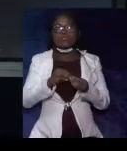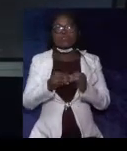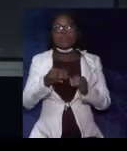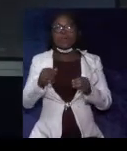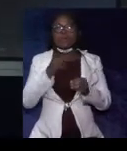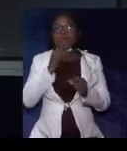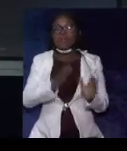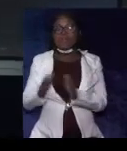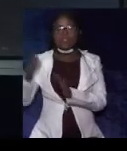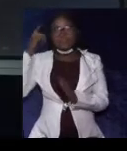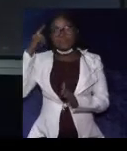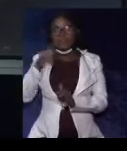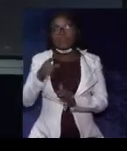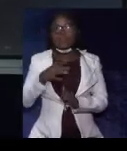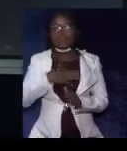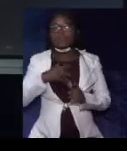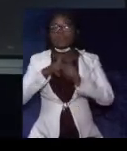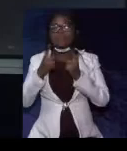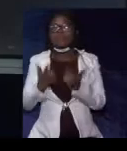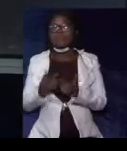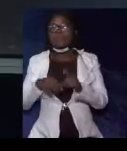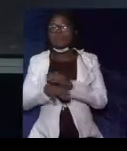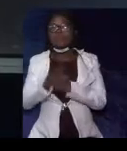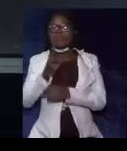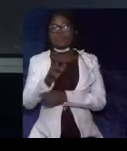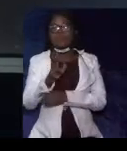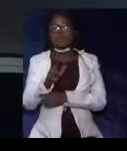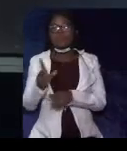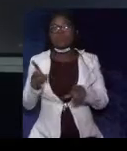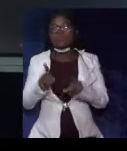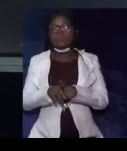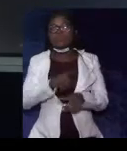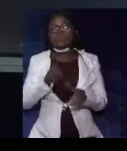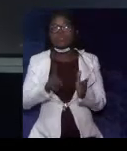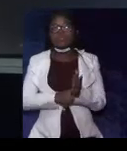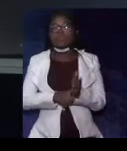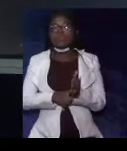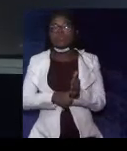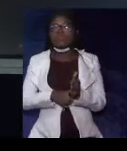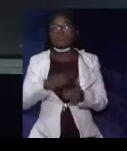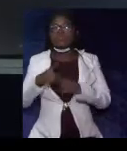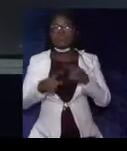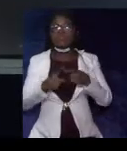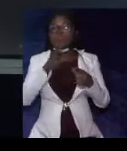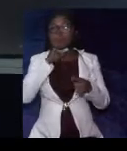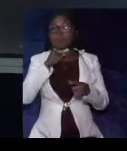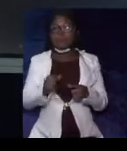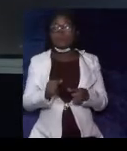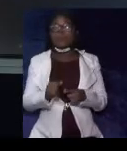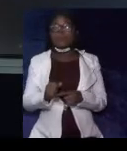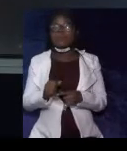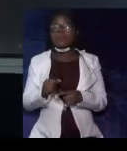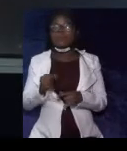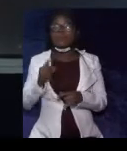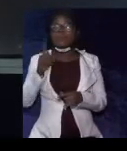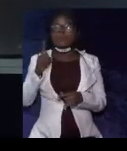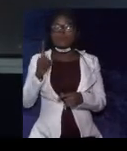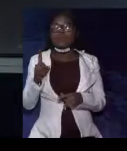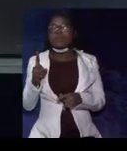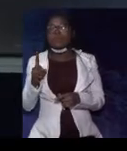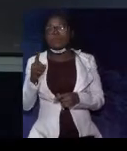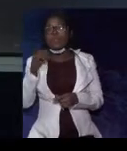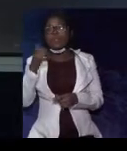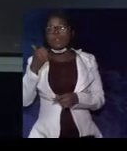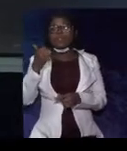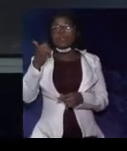arranged for you and has been grouped in groups of 3s. So this is going to be units, ones